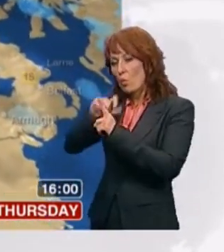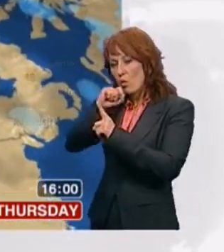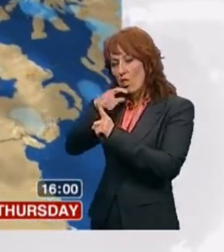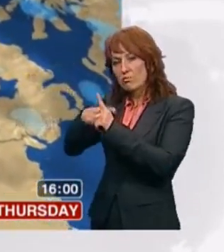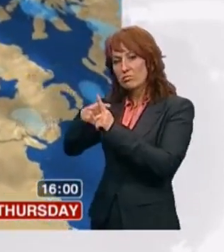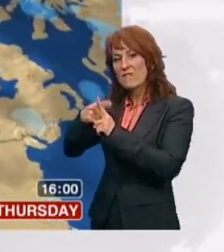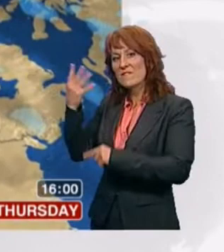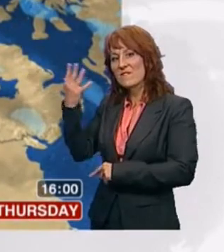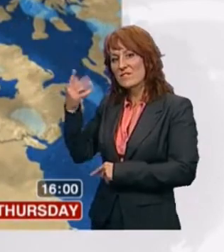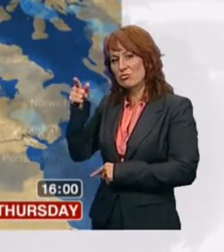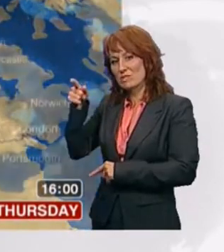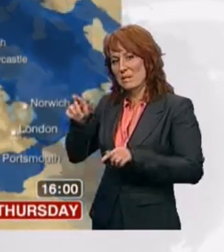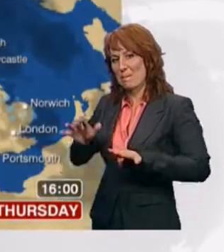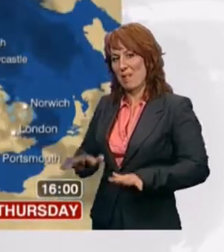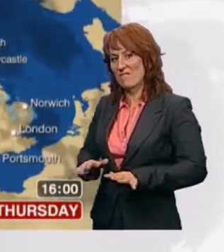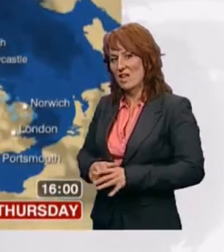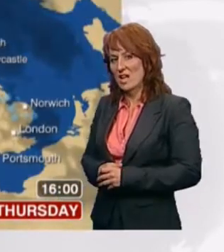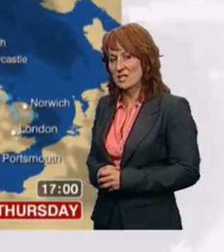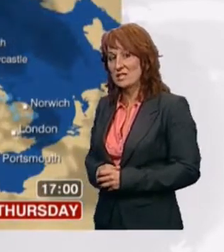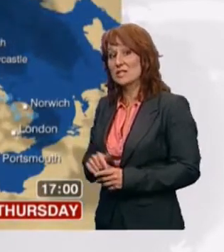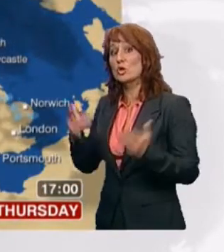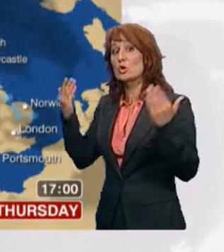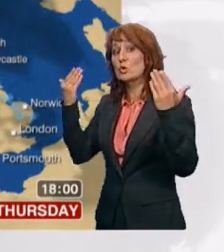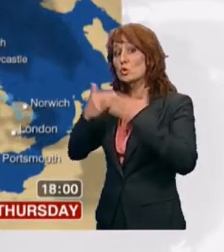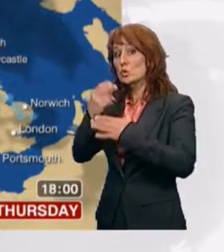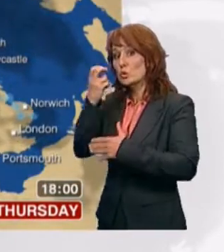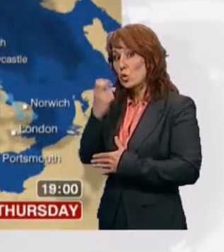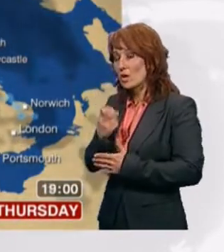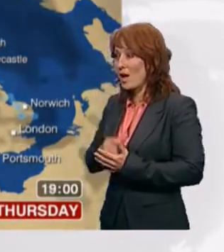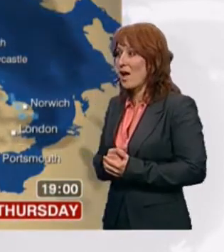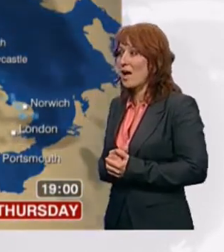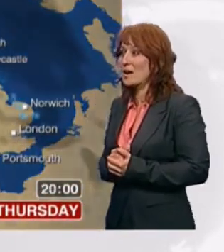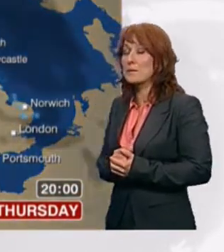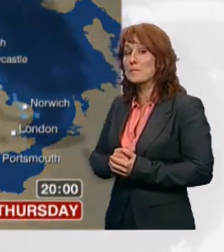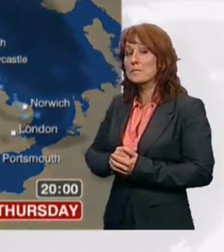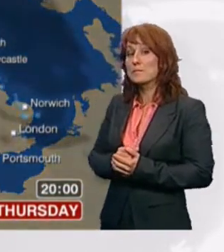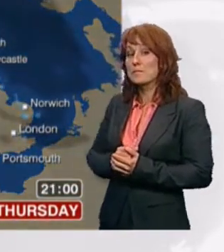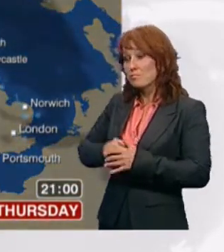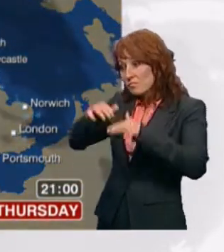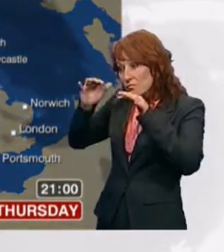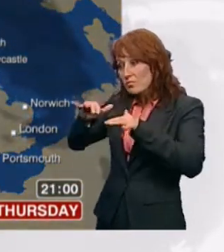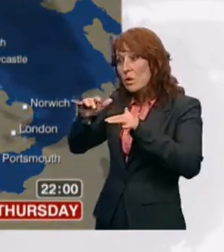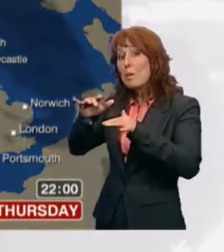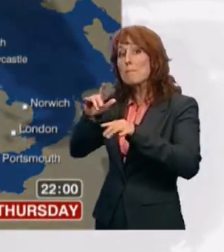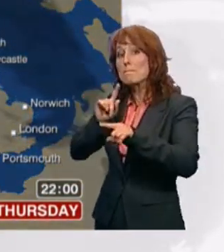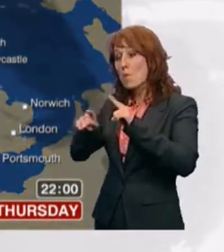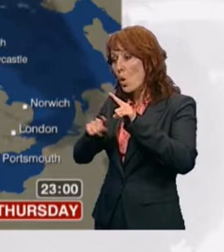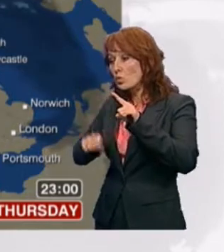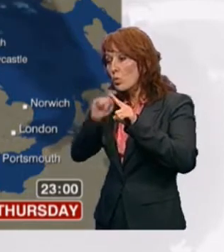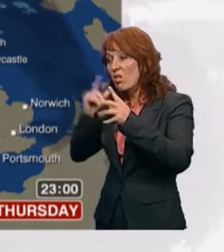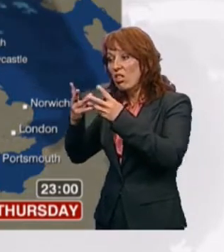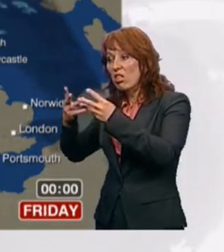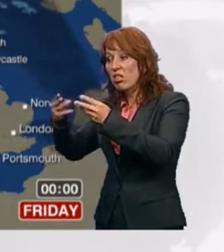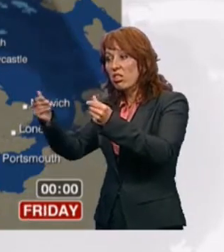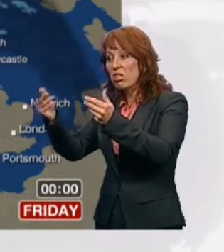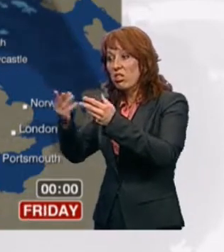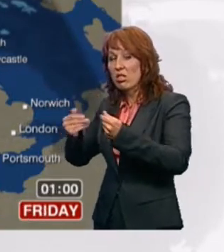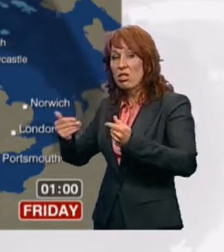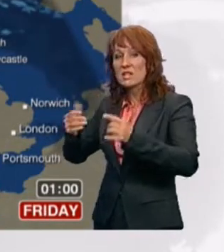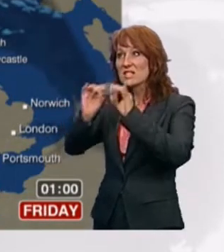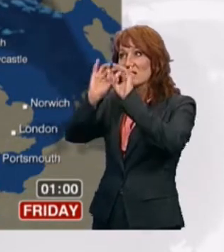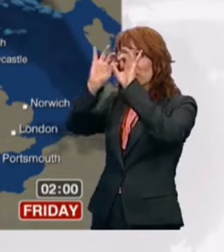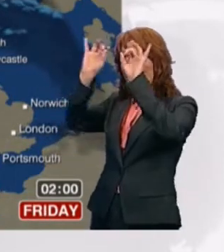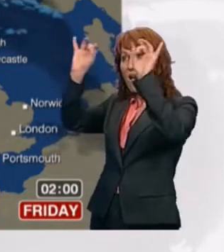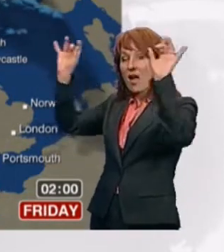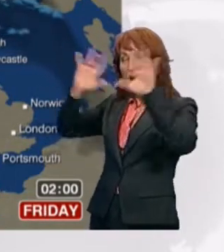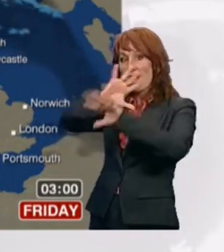in Belfast. Now, on through tonight, what showers are left will, for the most part, die away and be replaced with starry skies. So if you